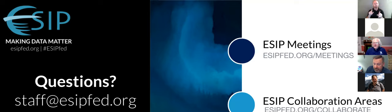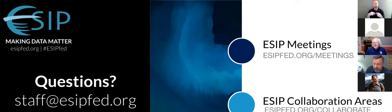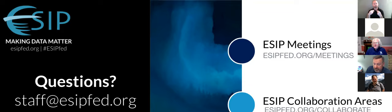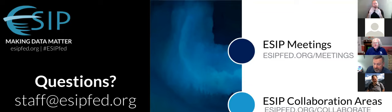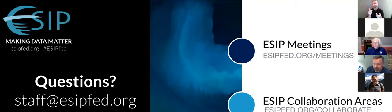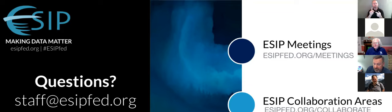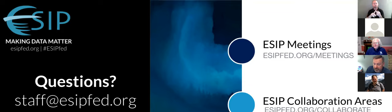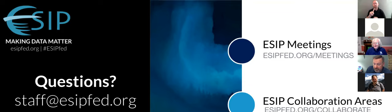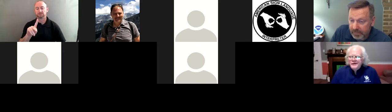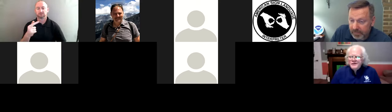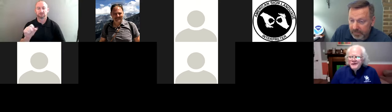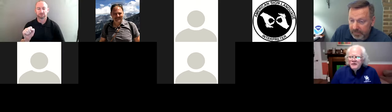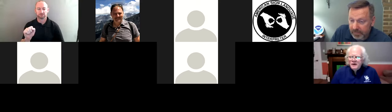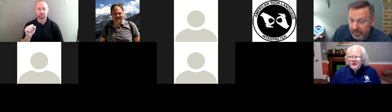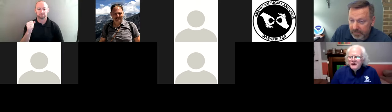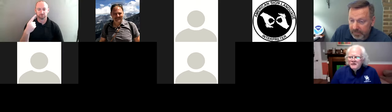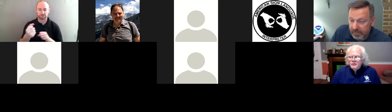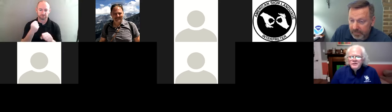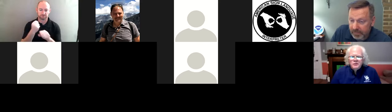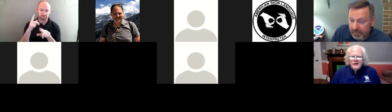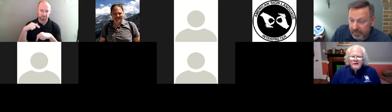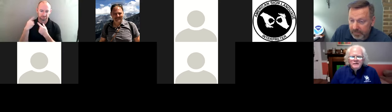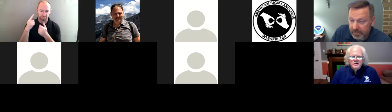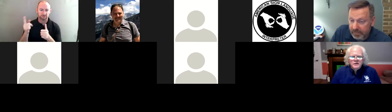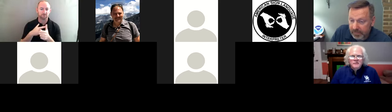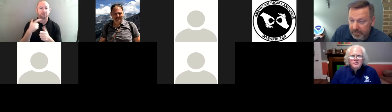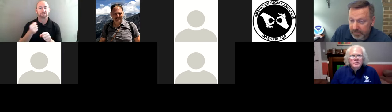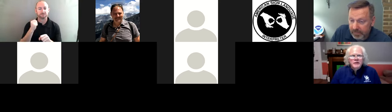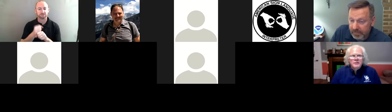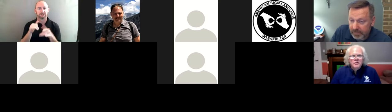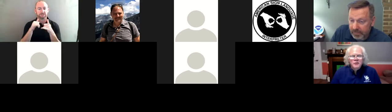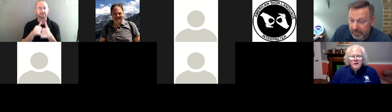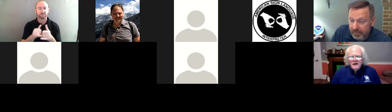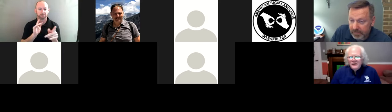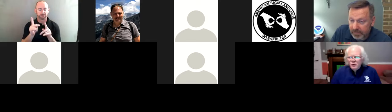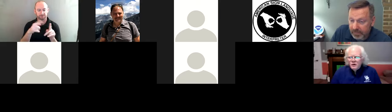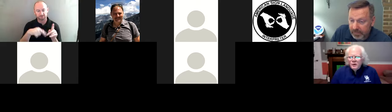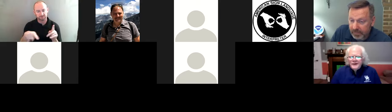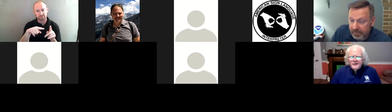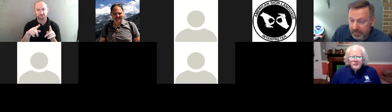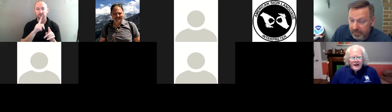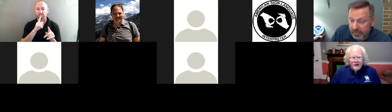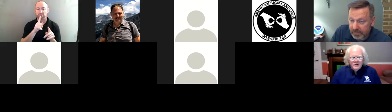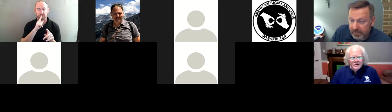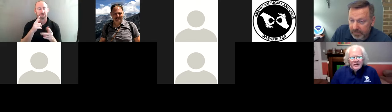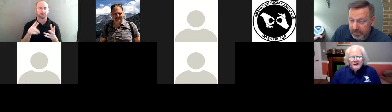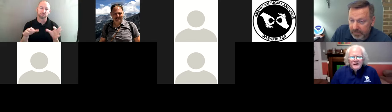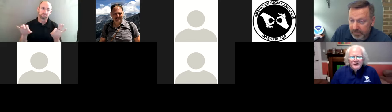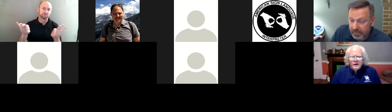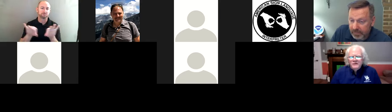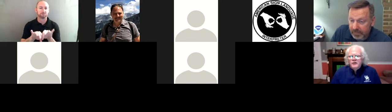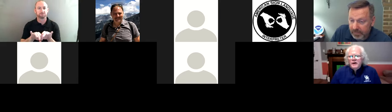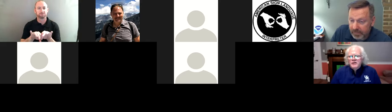to KGS over the previous year. The first year, we gave them to a group of people who were really instrumental in